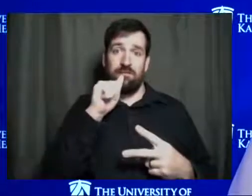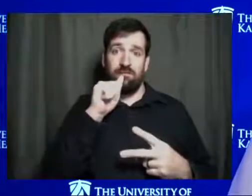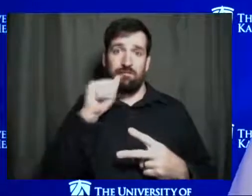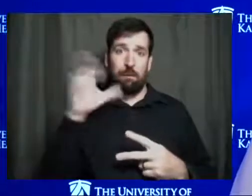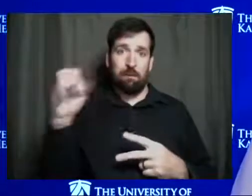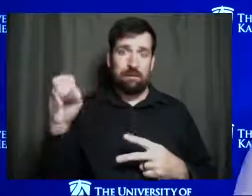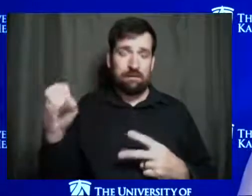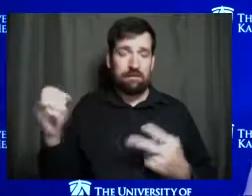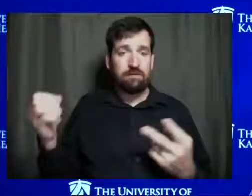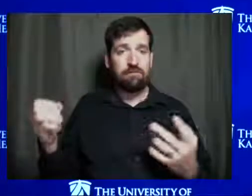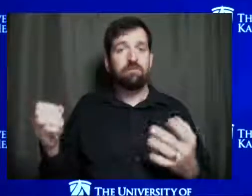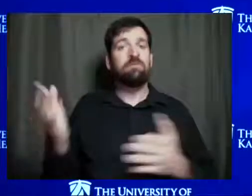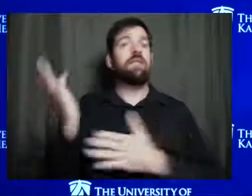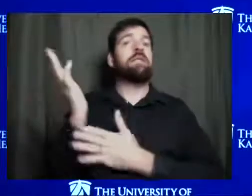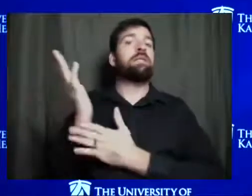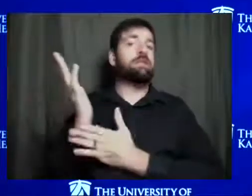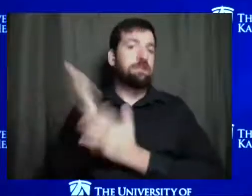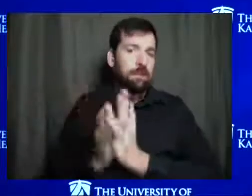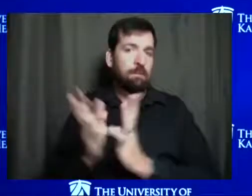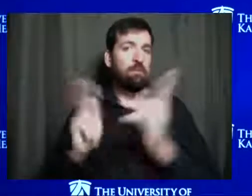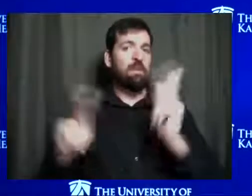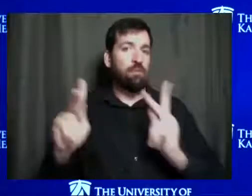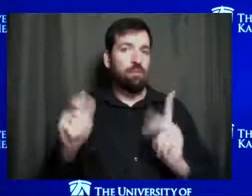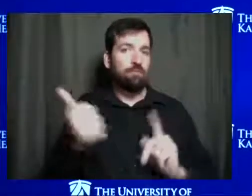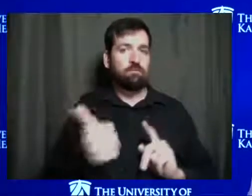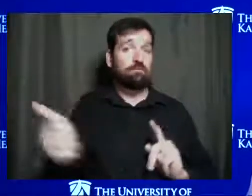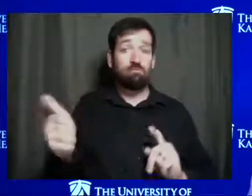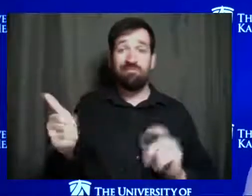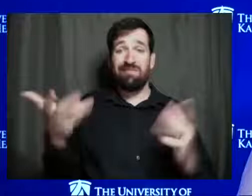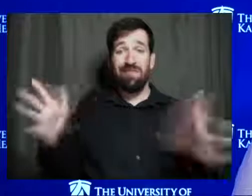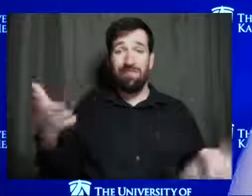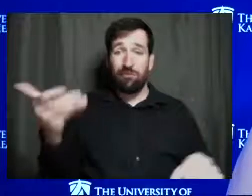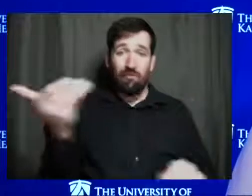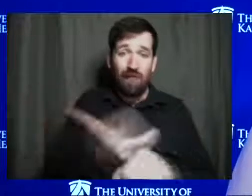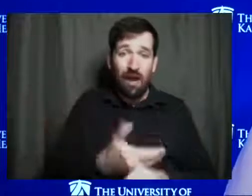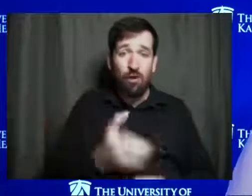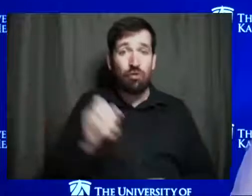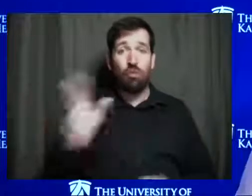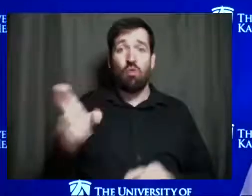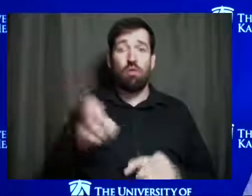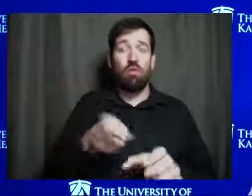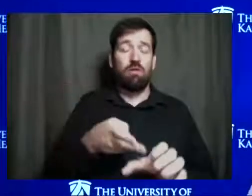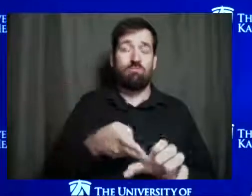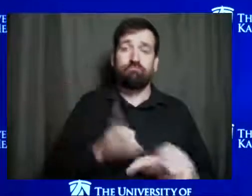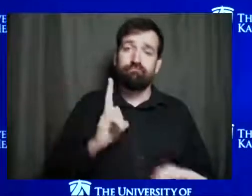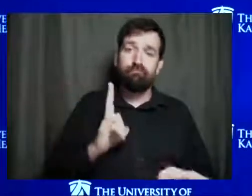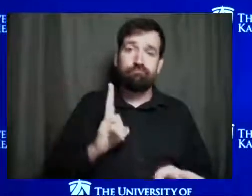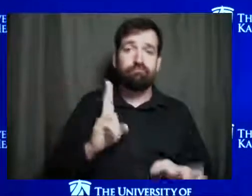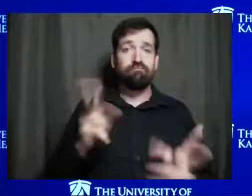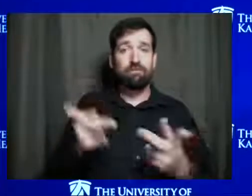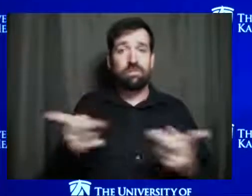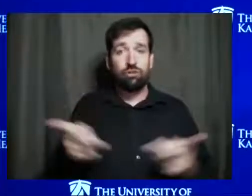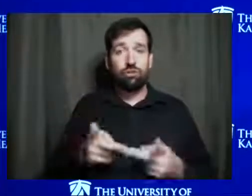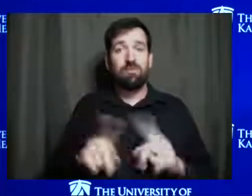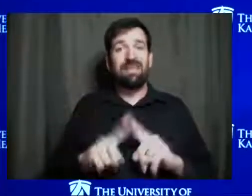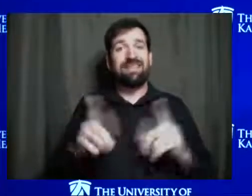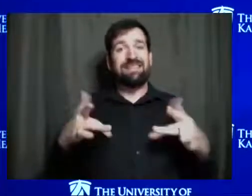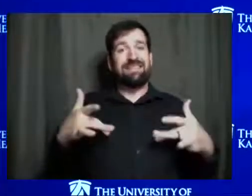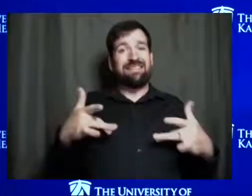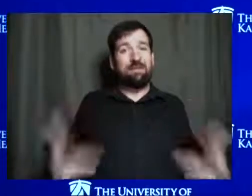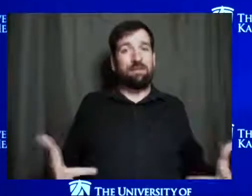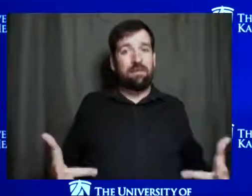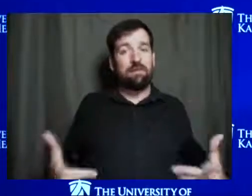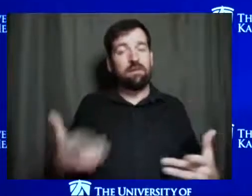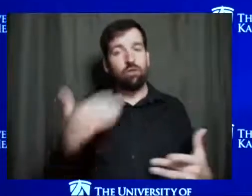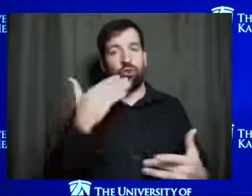have kind of either been fired or terminated or left those positions. But in general, I think they are still having very good uptake for